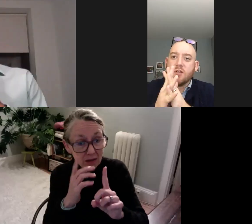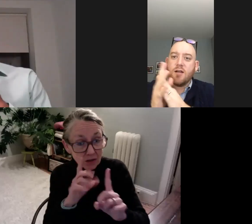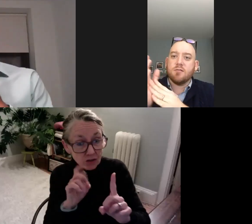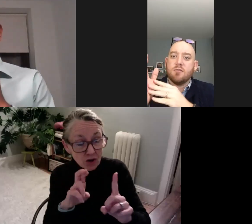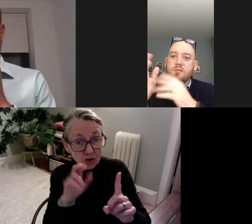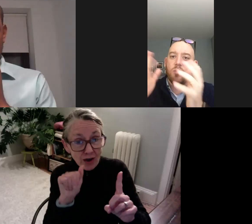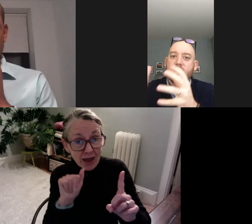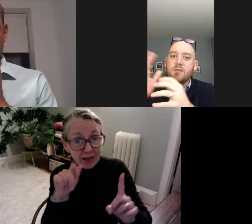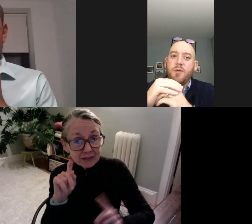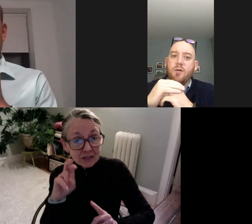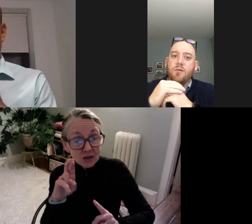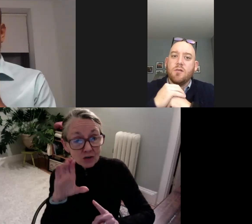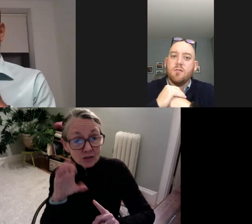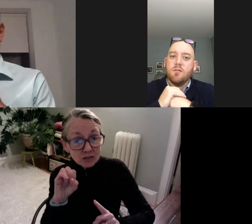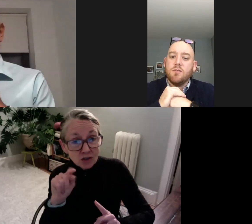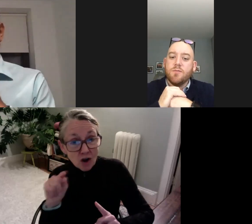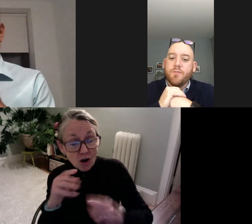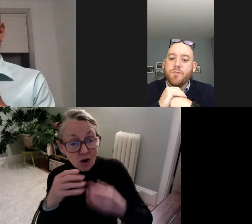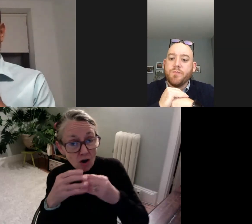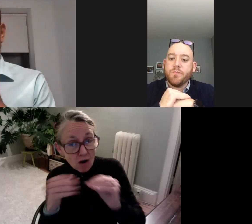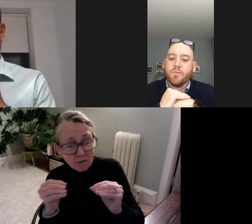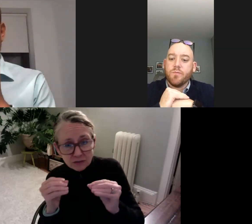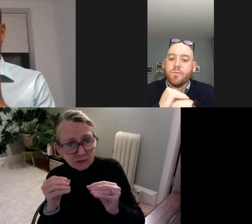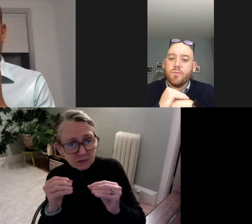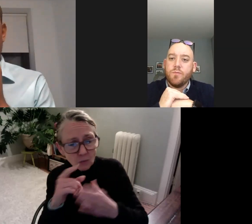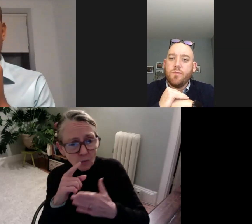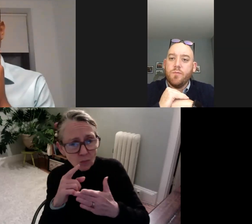Alexander Scott's office about?